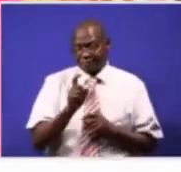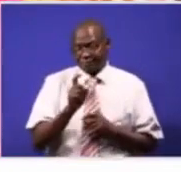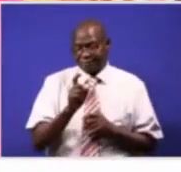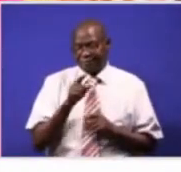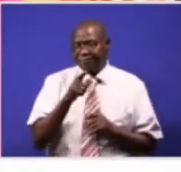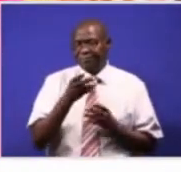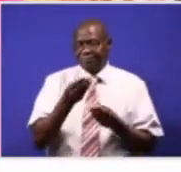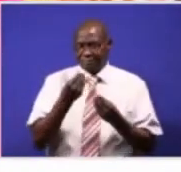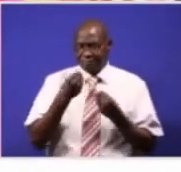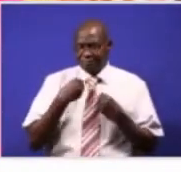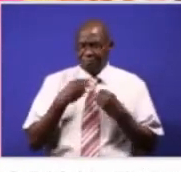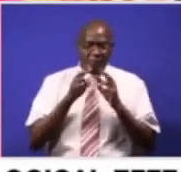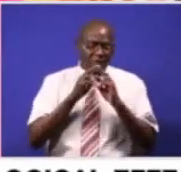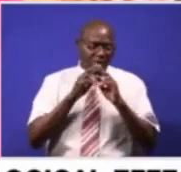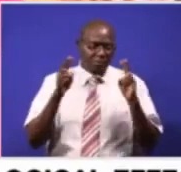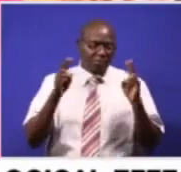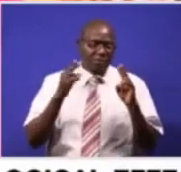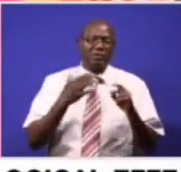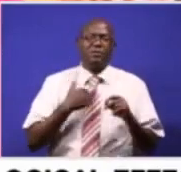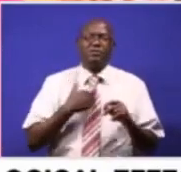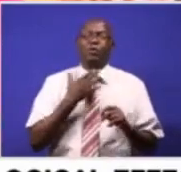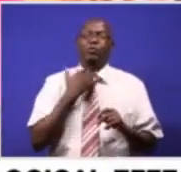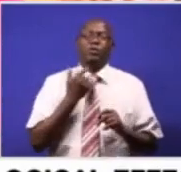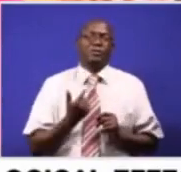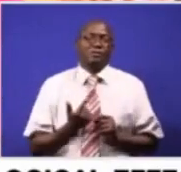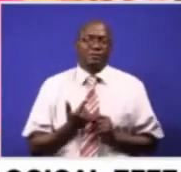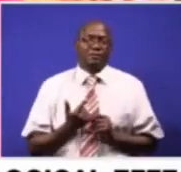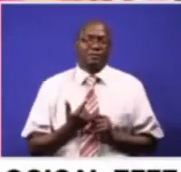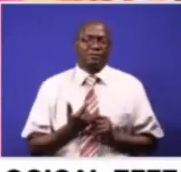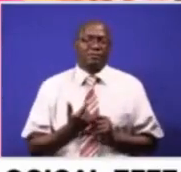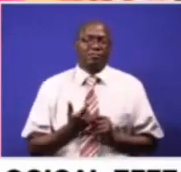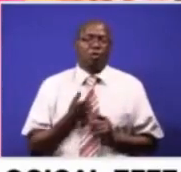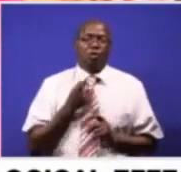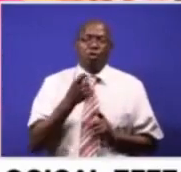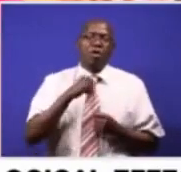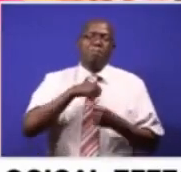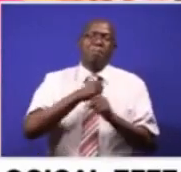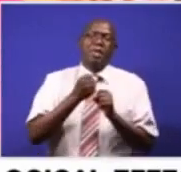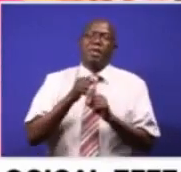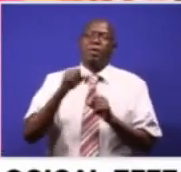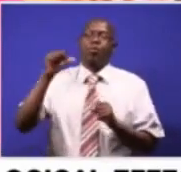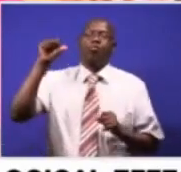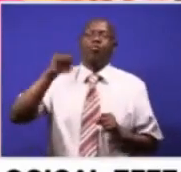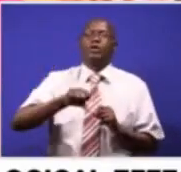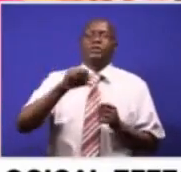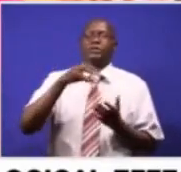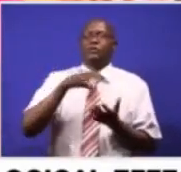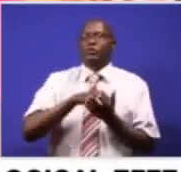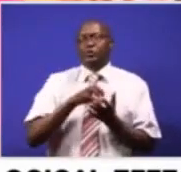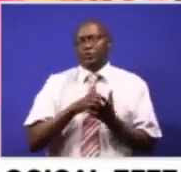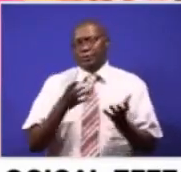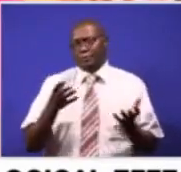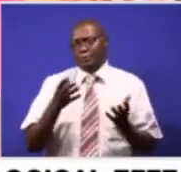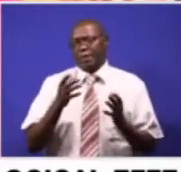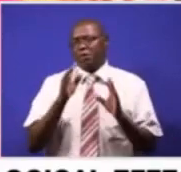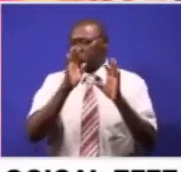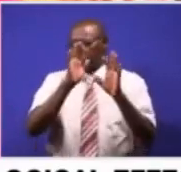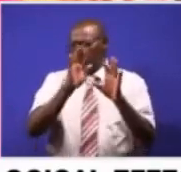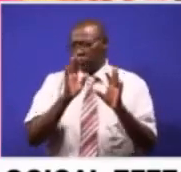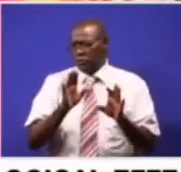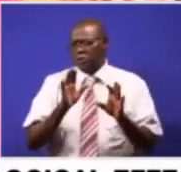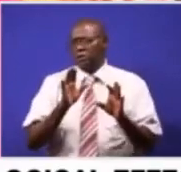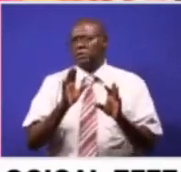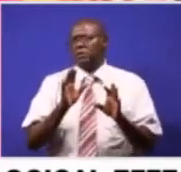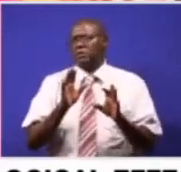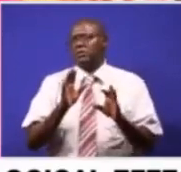it give me the peace that I want? Or does it make it worse? So it is important that people consider what is